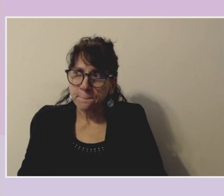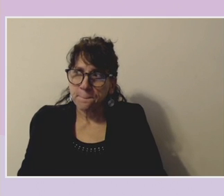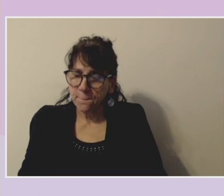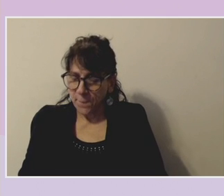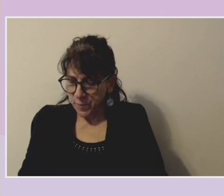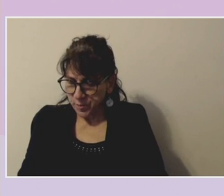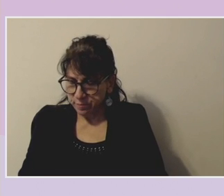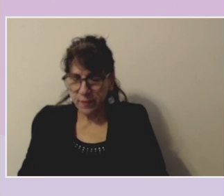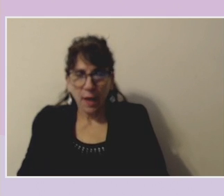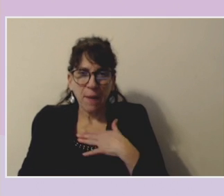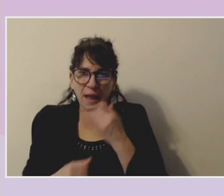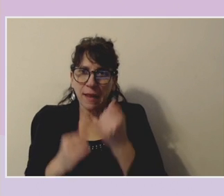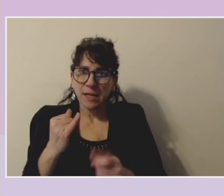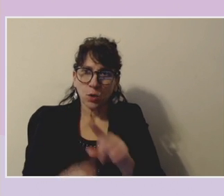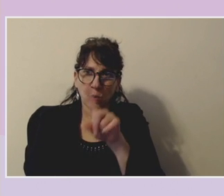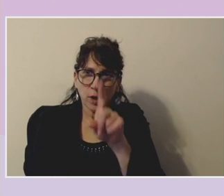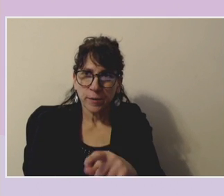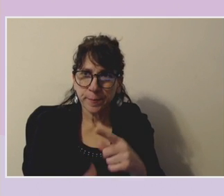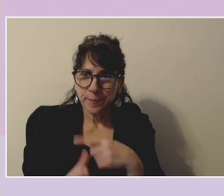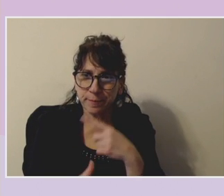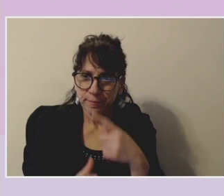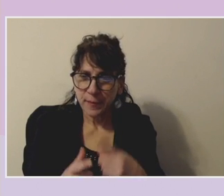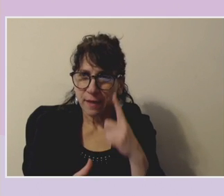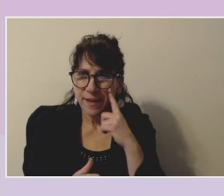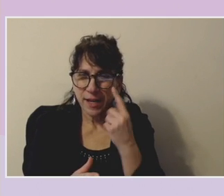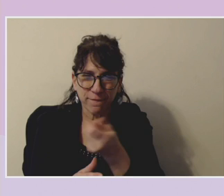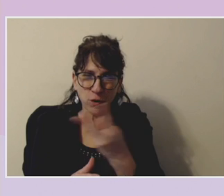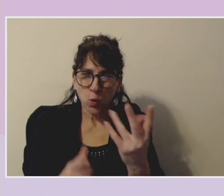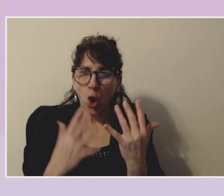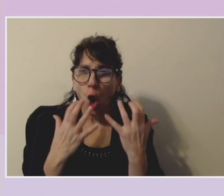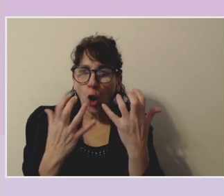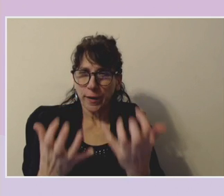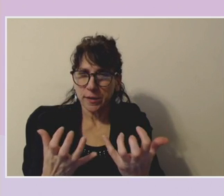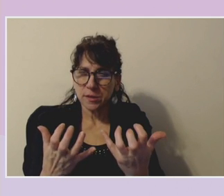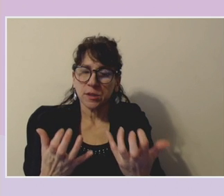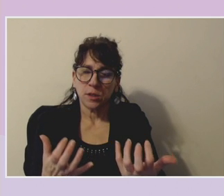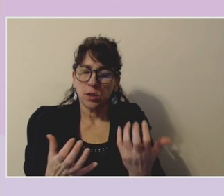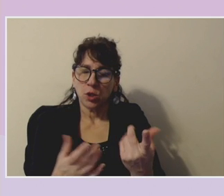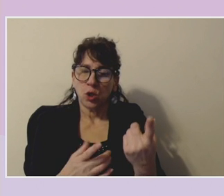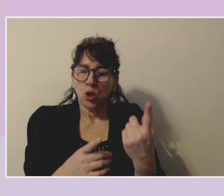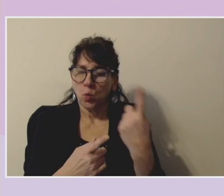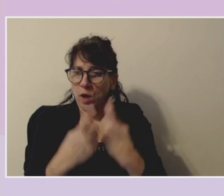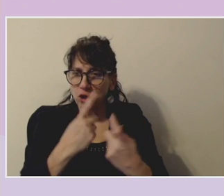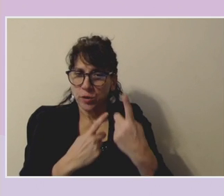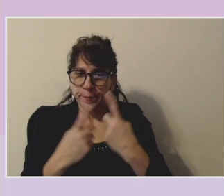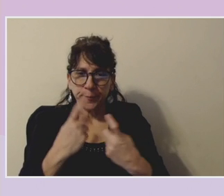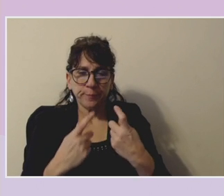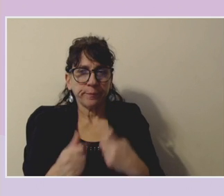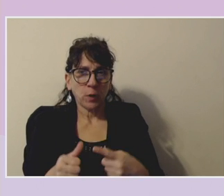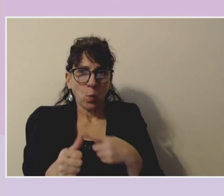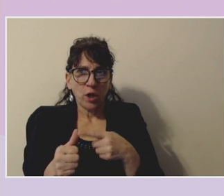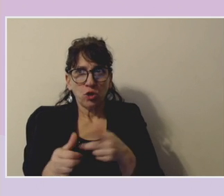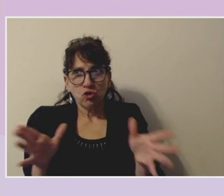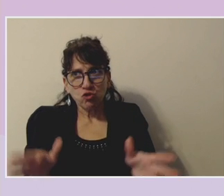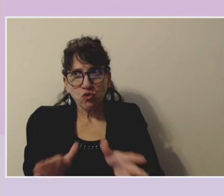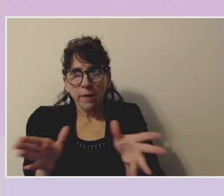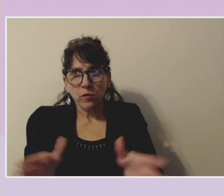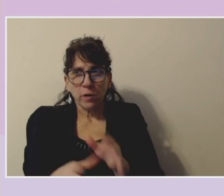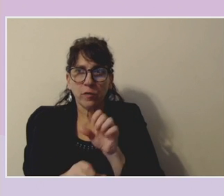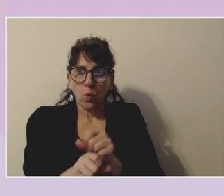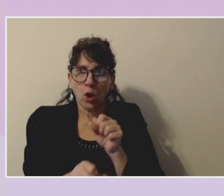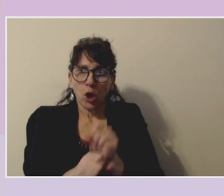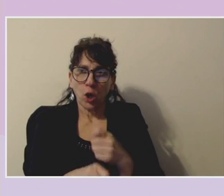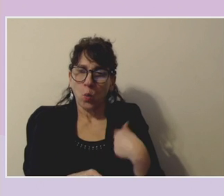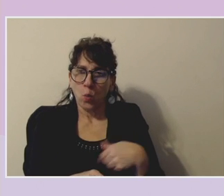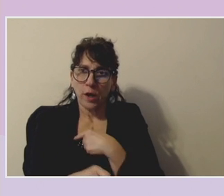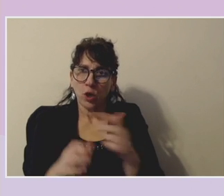My last question then, I think we're going to go to a few audience questions. A major driver of the work that we've been doing, we at